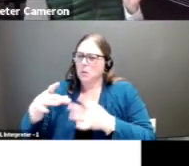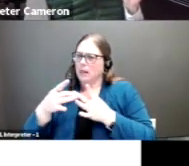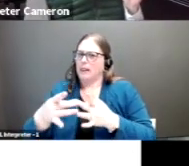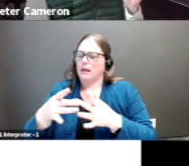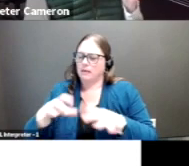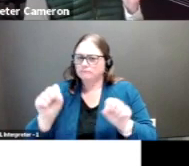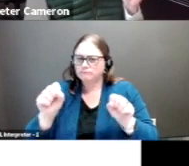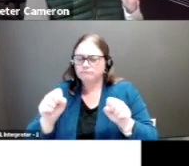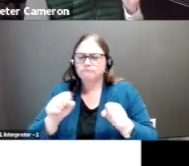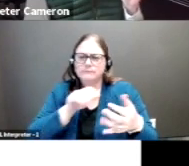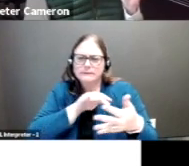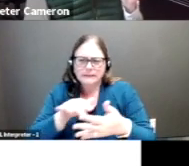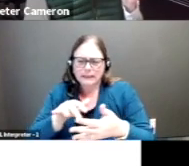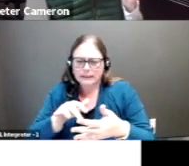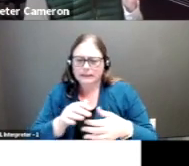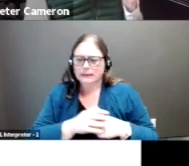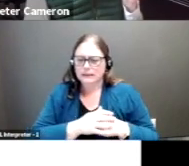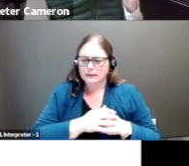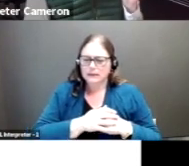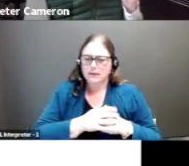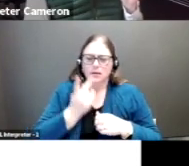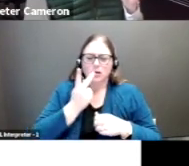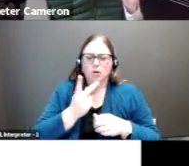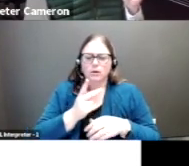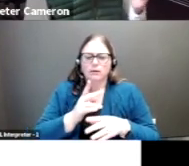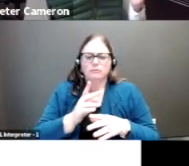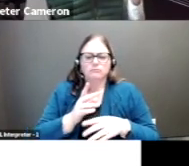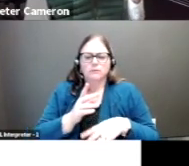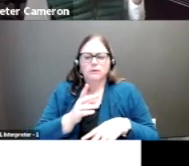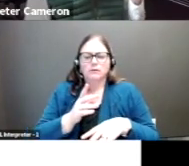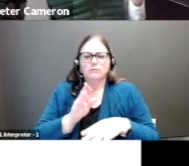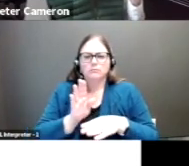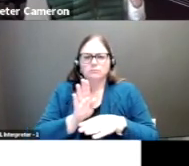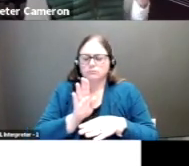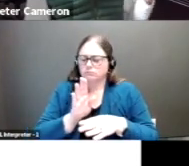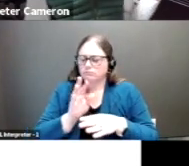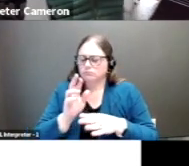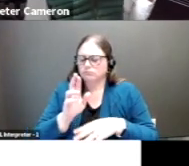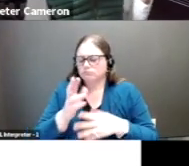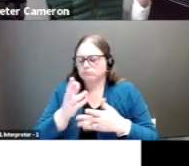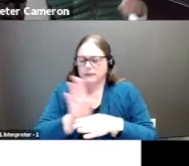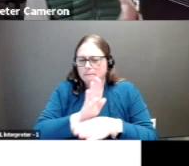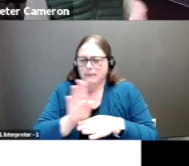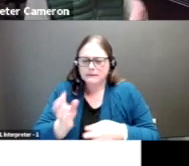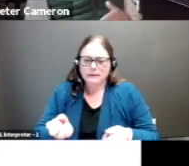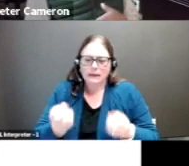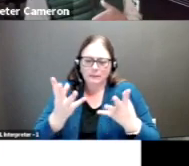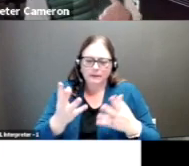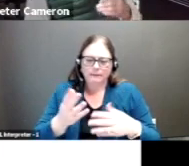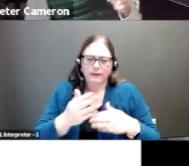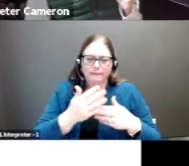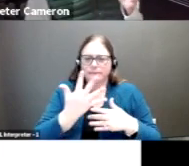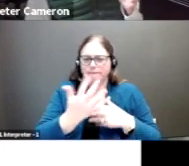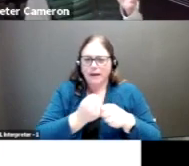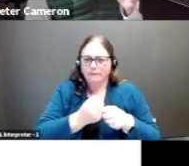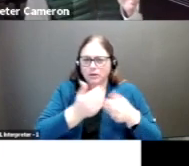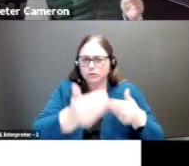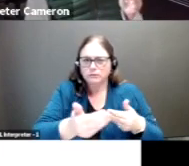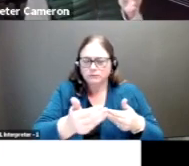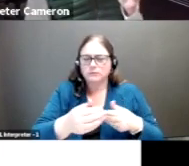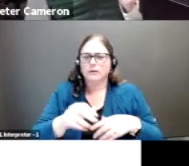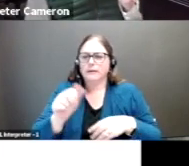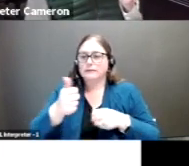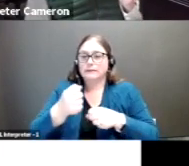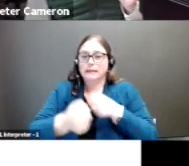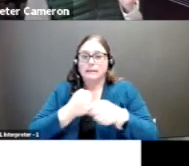of businesses over 1, 5, and 10 years. And of course, it's tough on business. You're